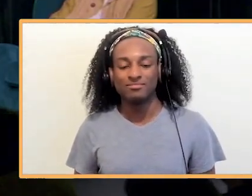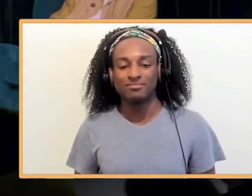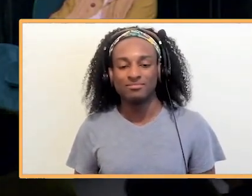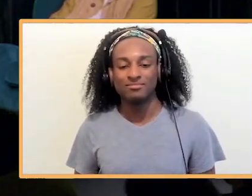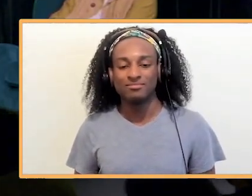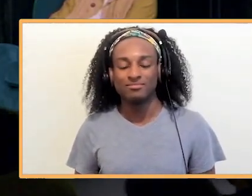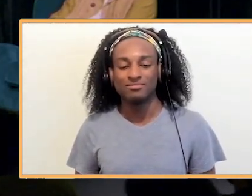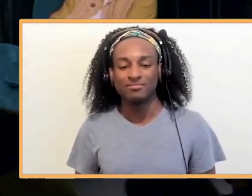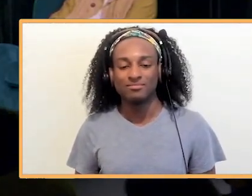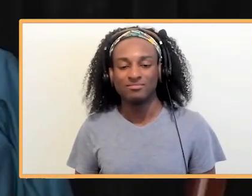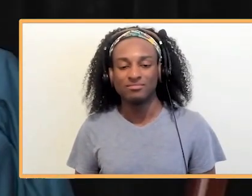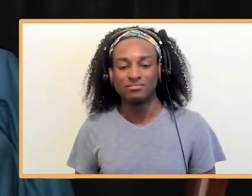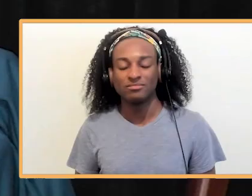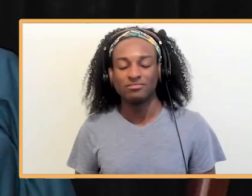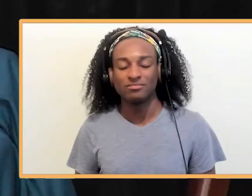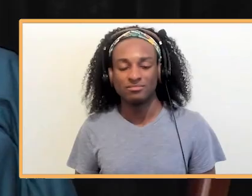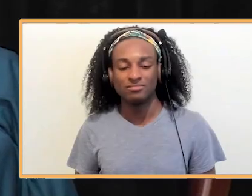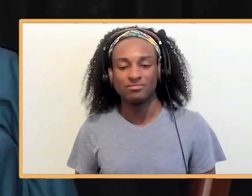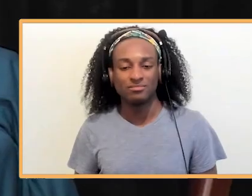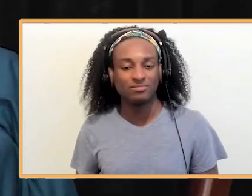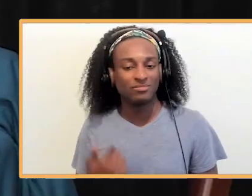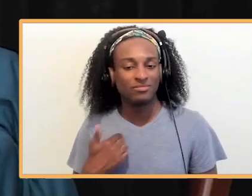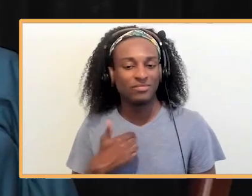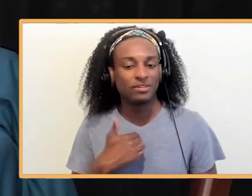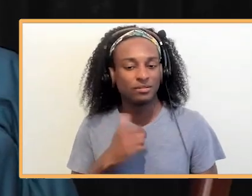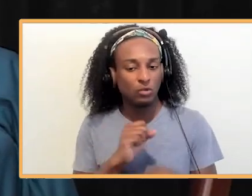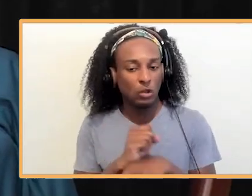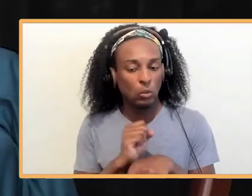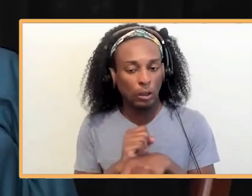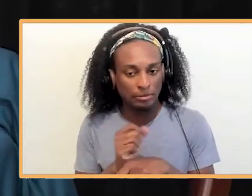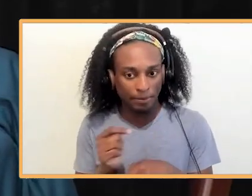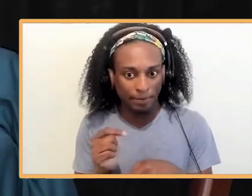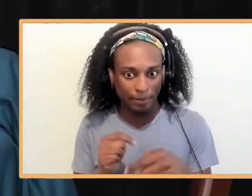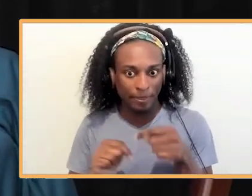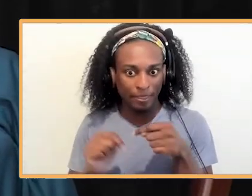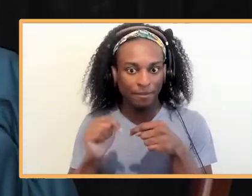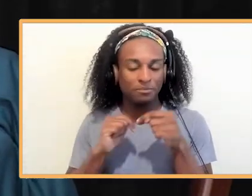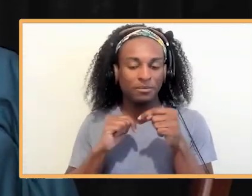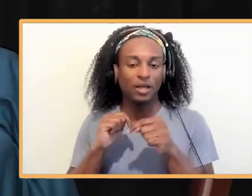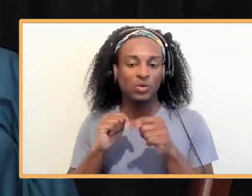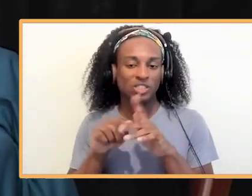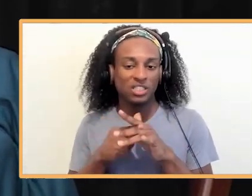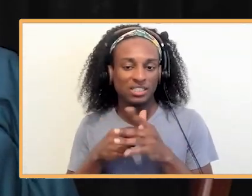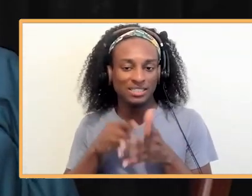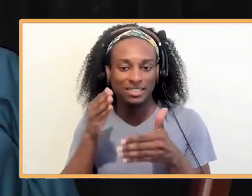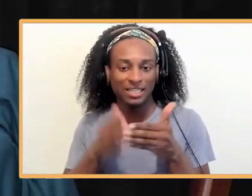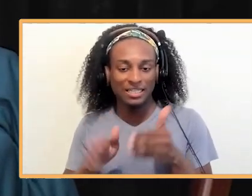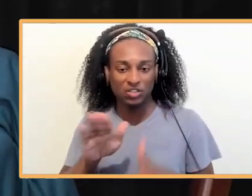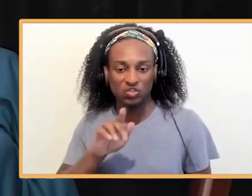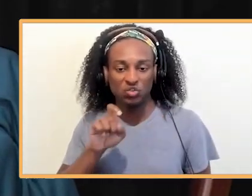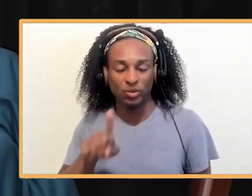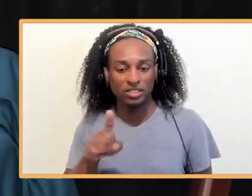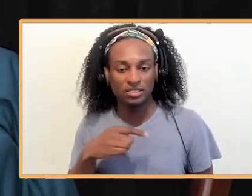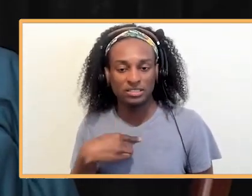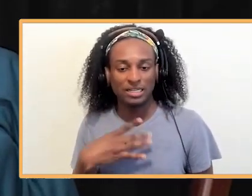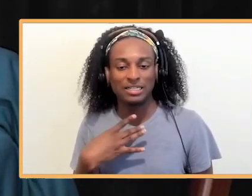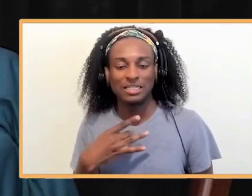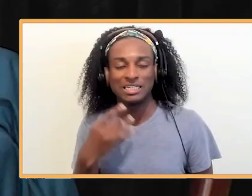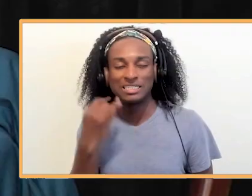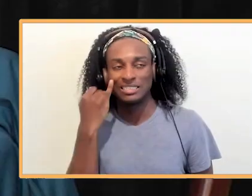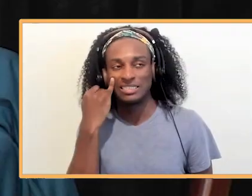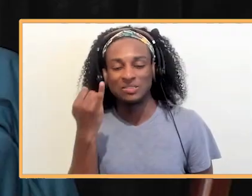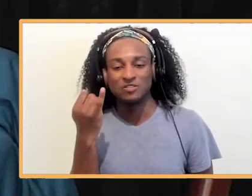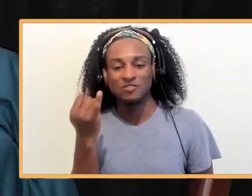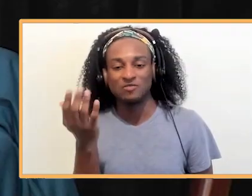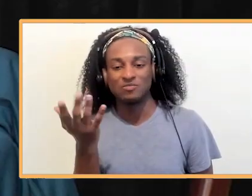Let's work backwards. I like the idea of what is emerging, what is where I